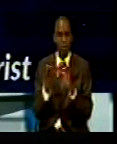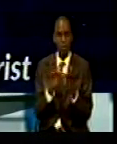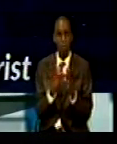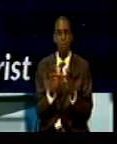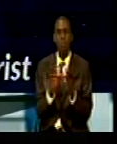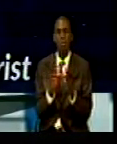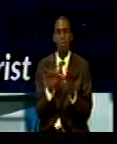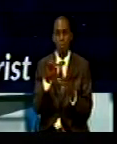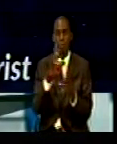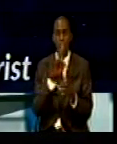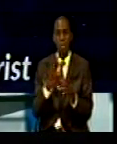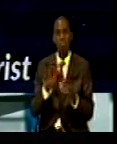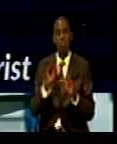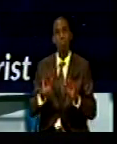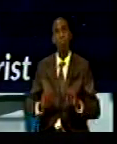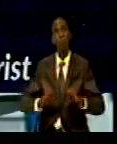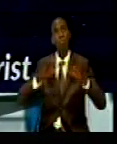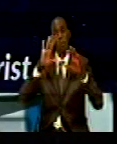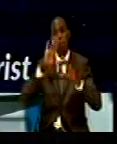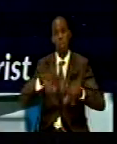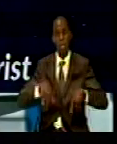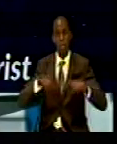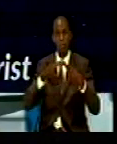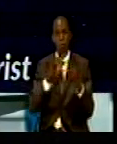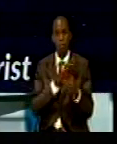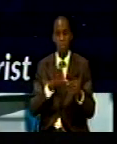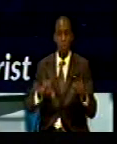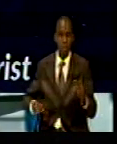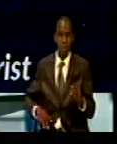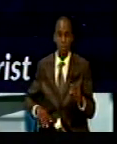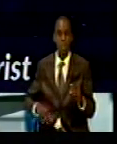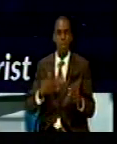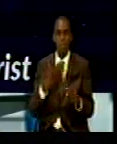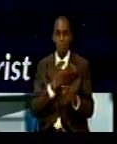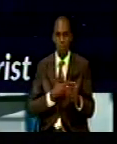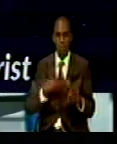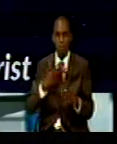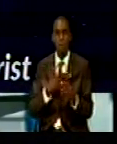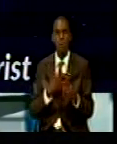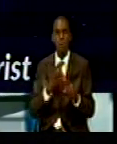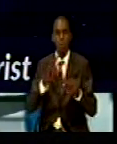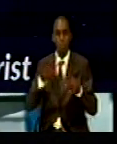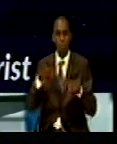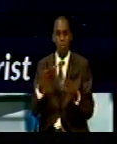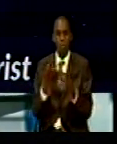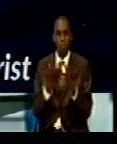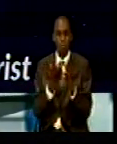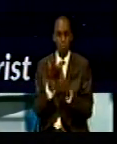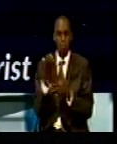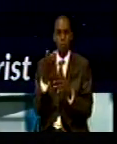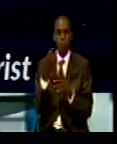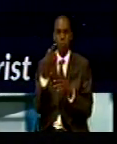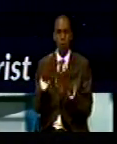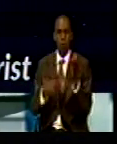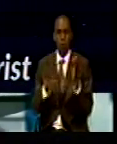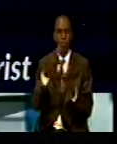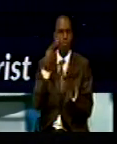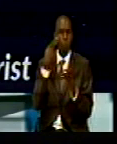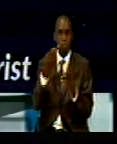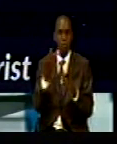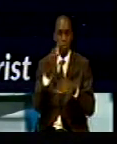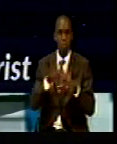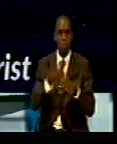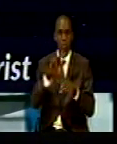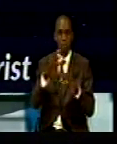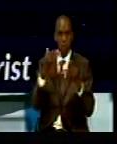All counselors, let's get out the needed details. Please, as you collect the form, you fill in the details, your name, your contact,